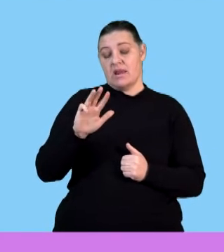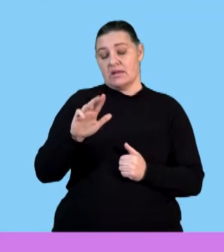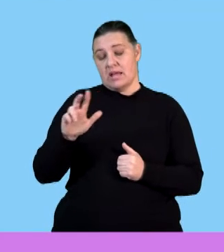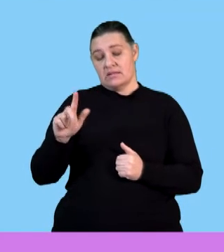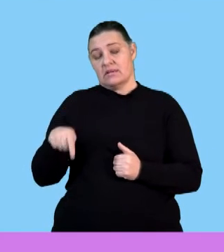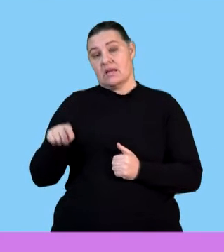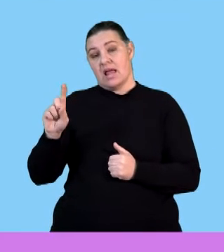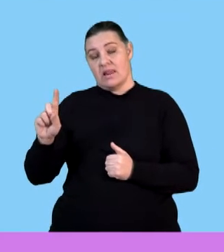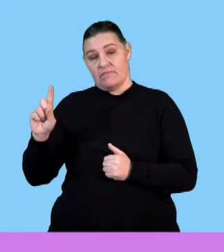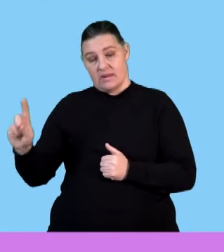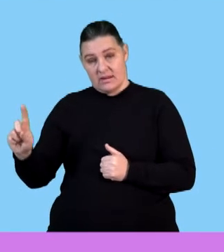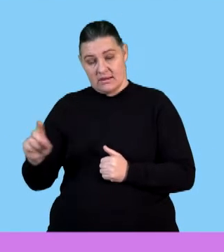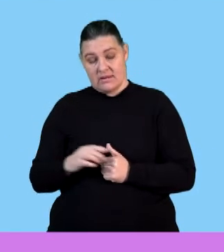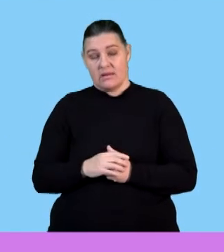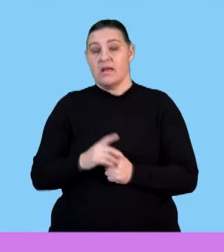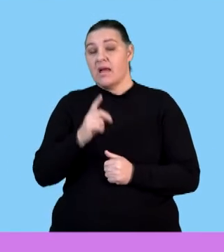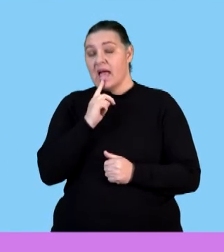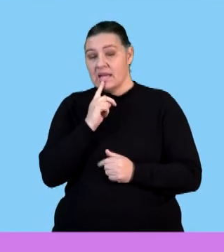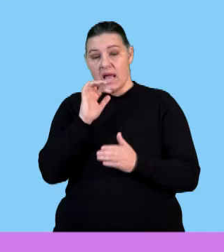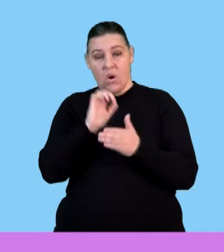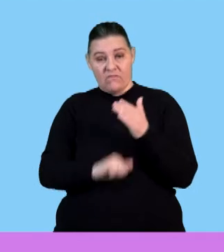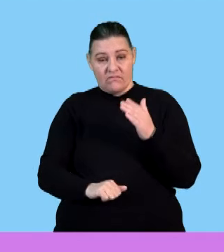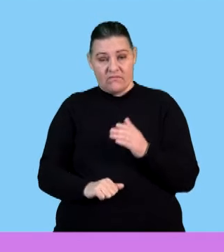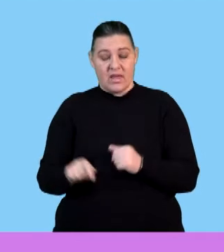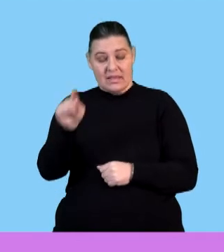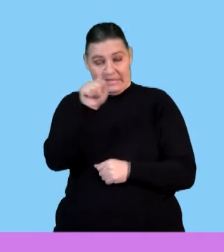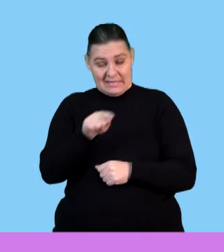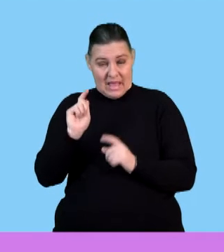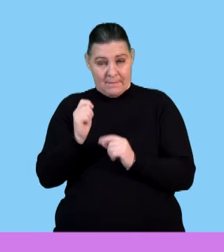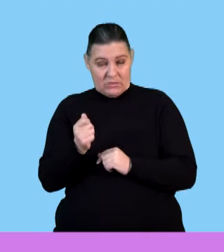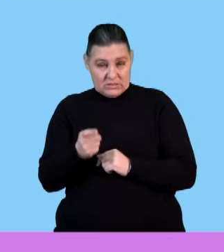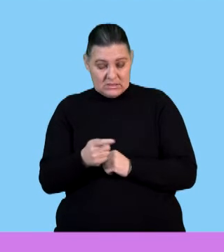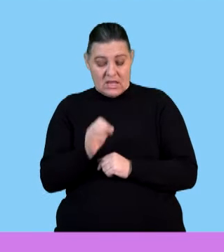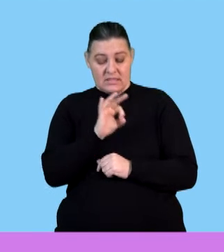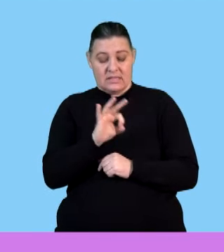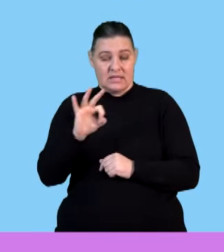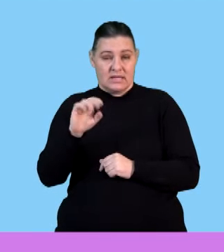33,798 Rand 11, the previous amount, and we've taken away this amount,